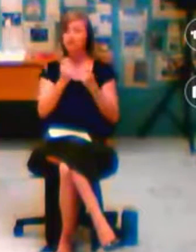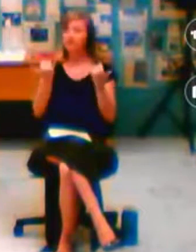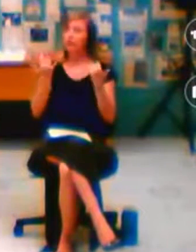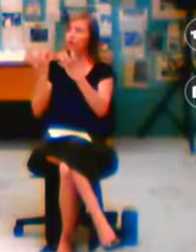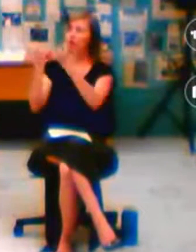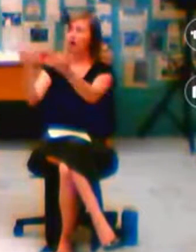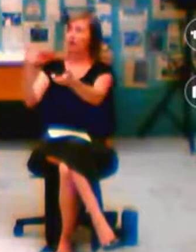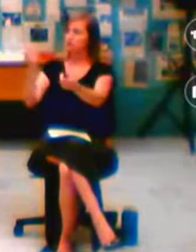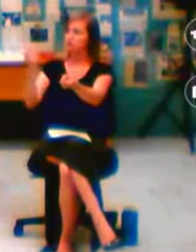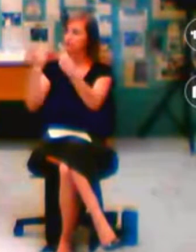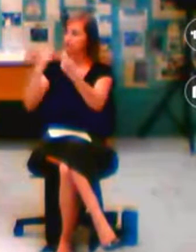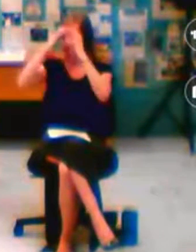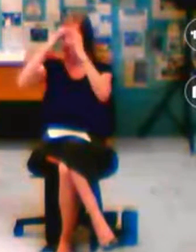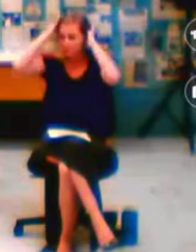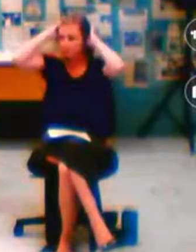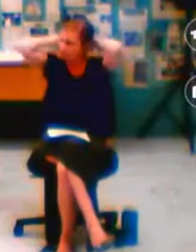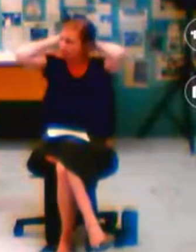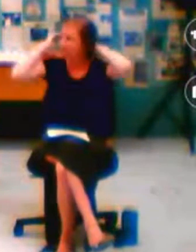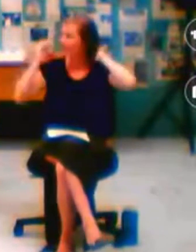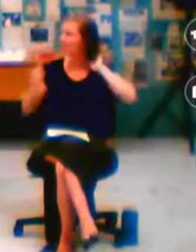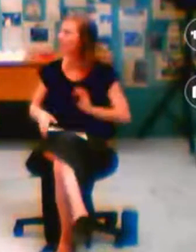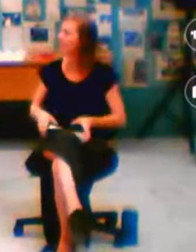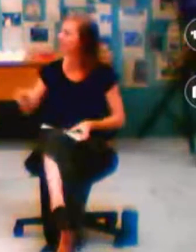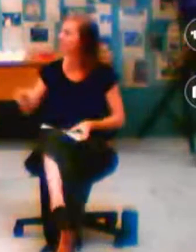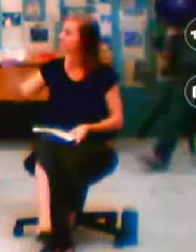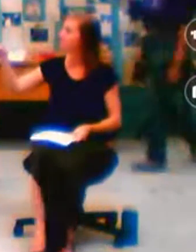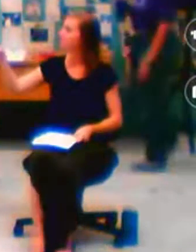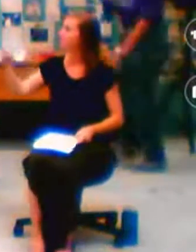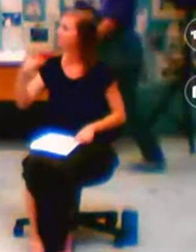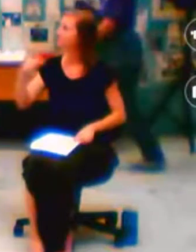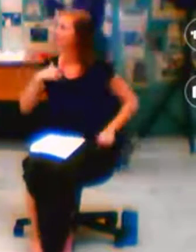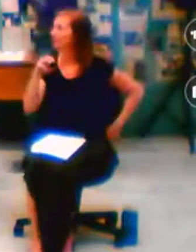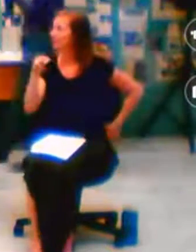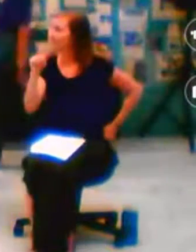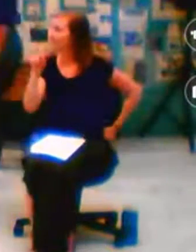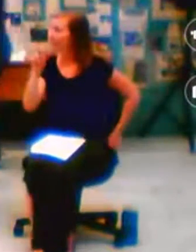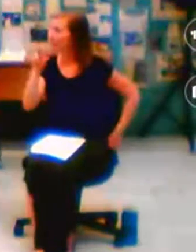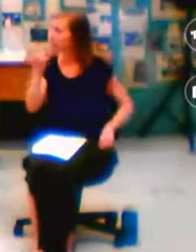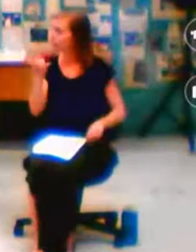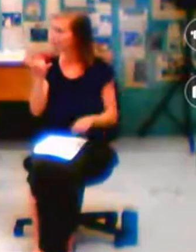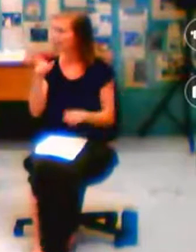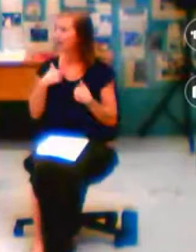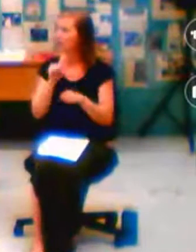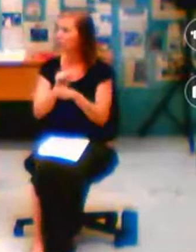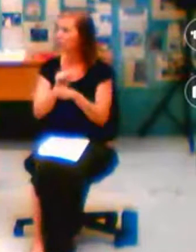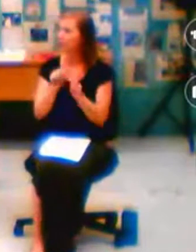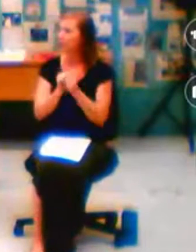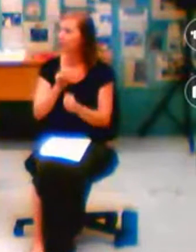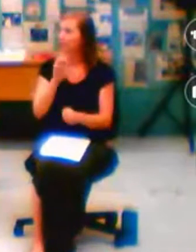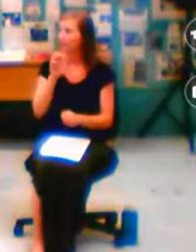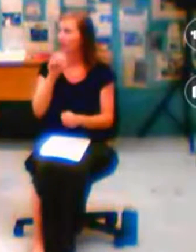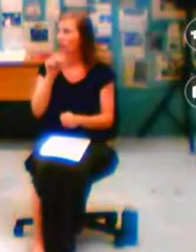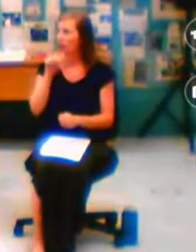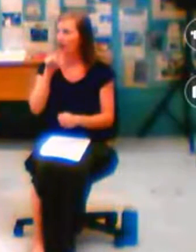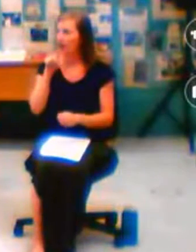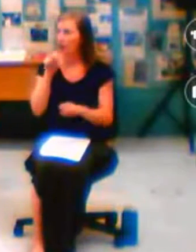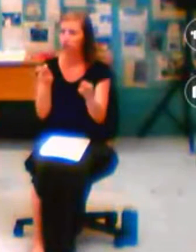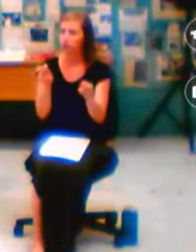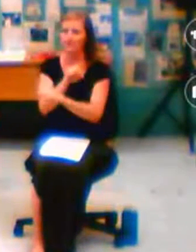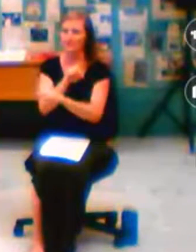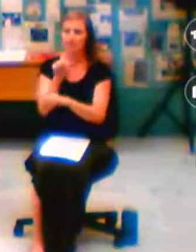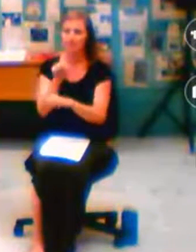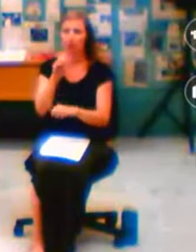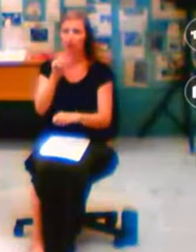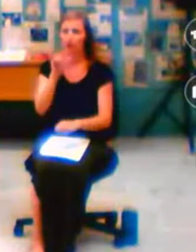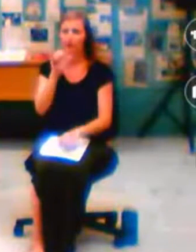So that was the end of our pre-prepared questions. We're doing real good on time, so that's good news. So now it's opened up to Q&A from